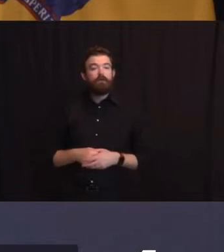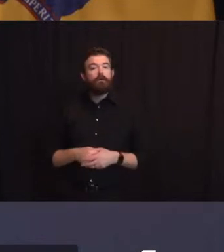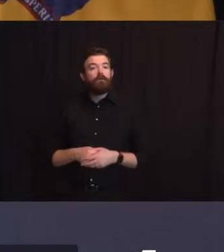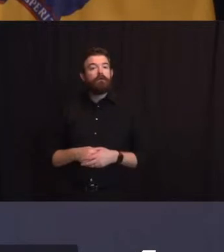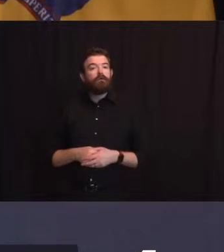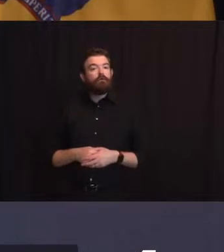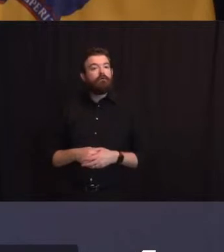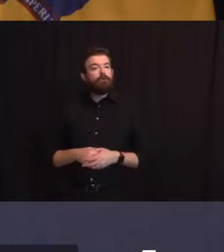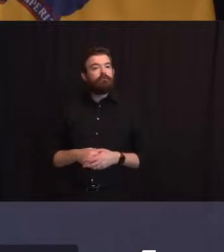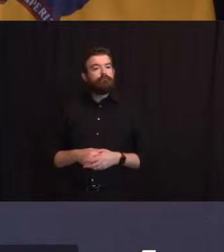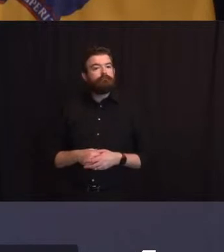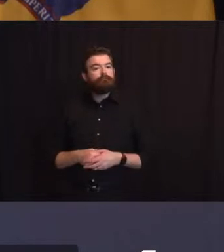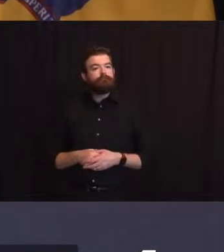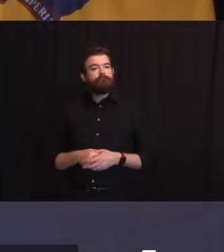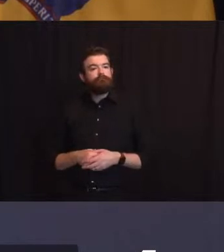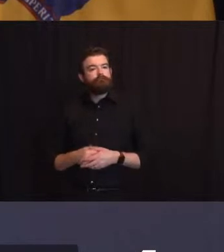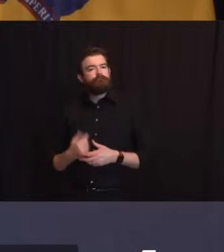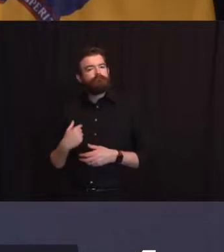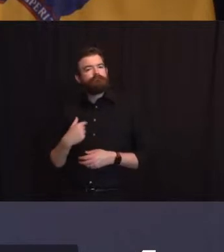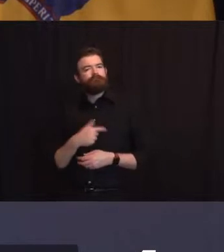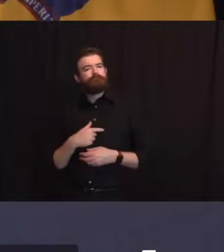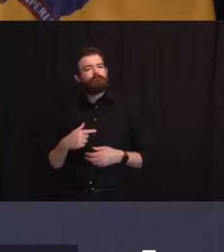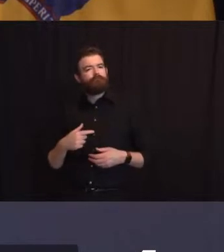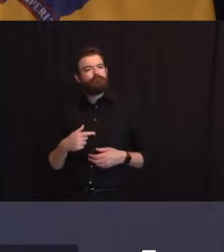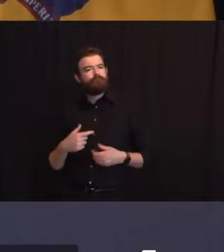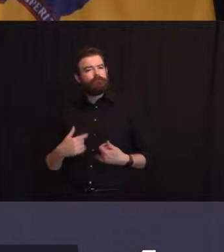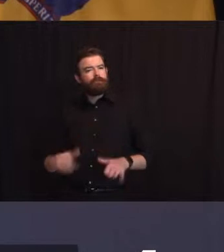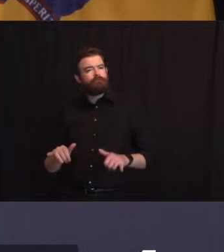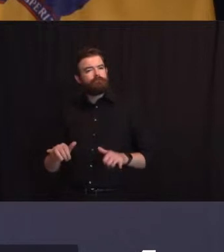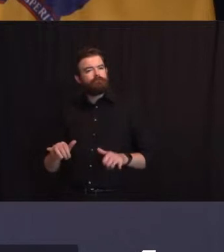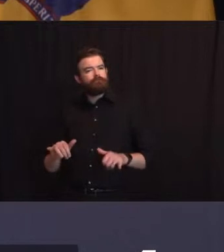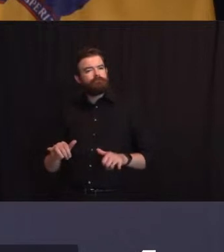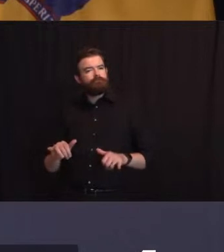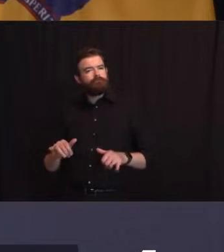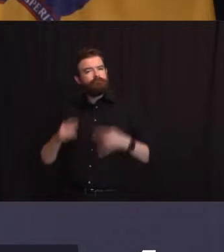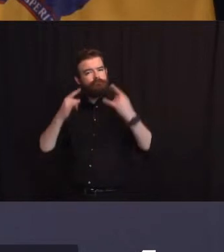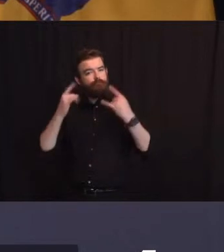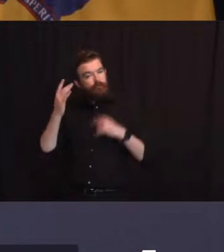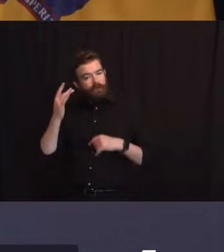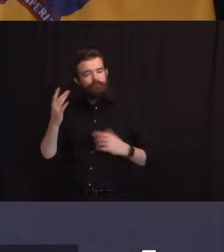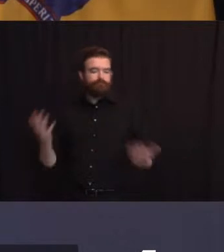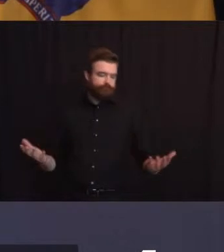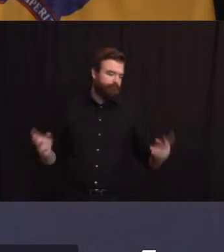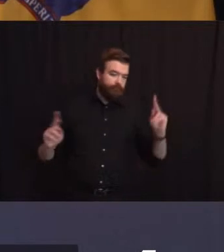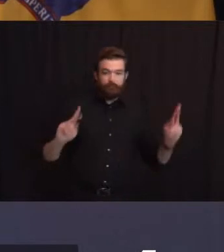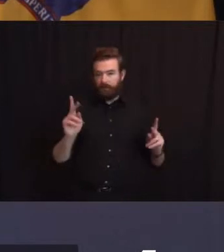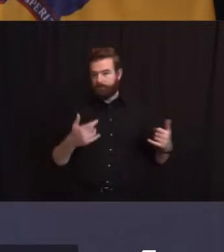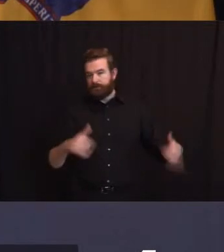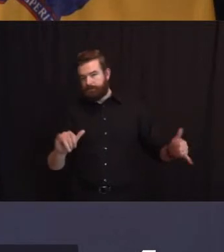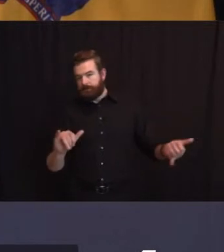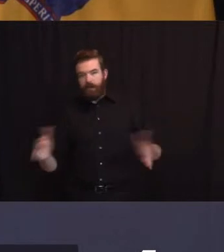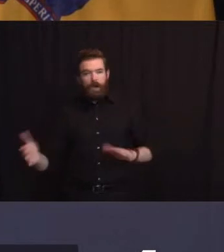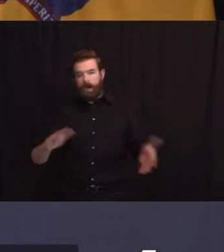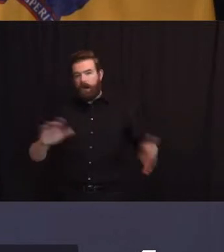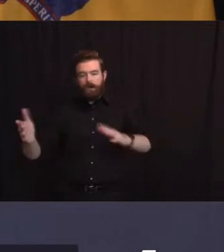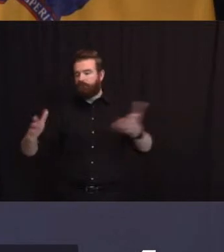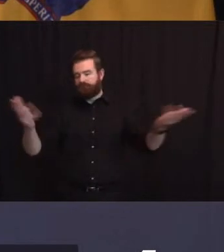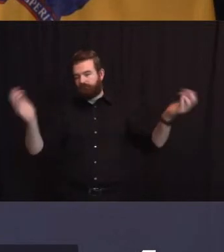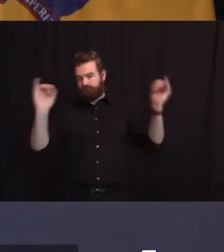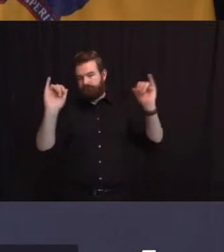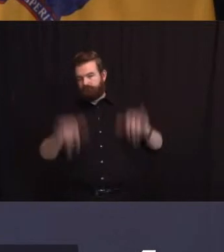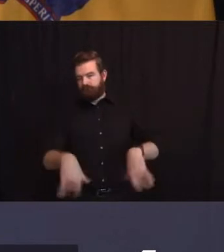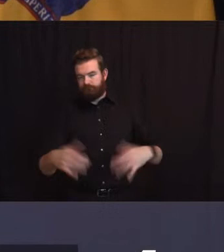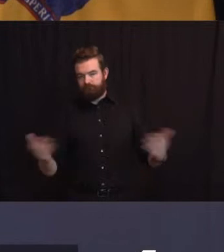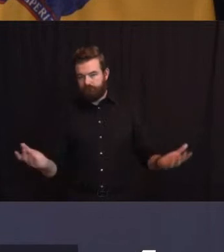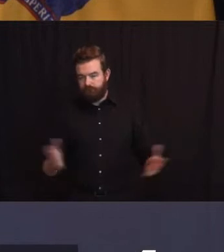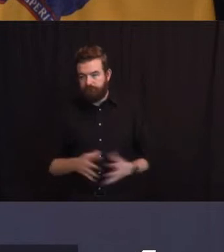the double-digit deaths. Well, the governor's been saying for months that deaths are a lagging indicator. What's a current indicator that you or the governor could point